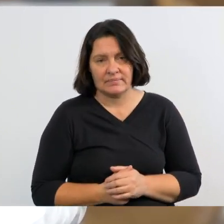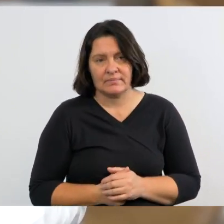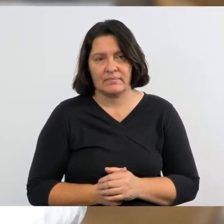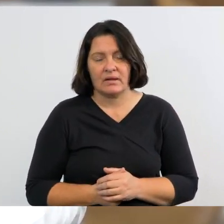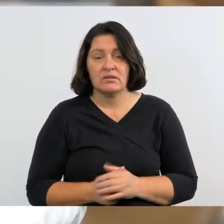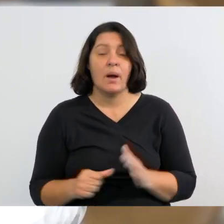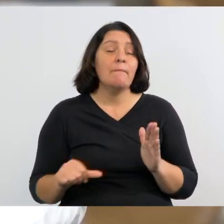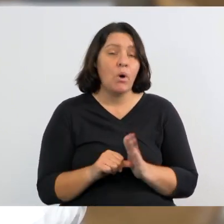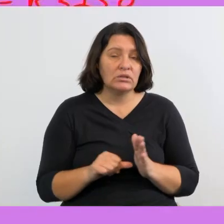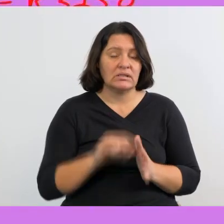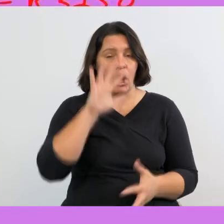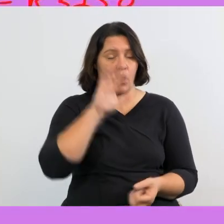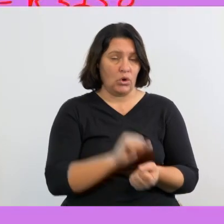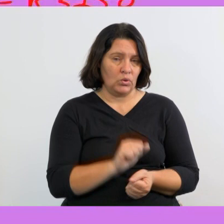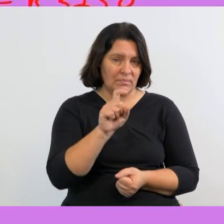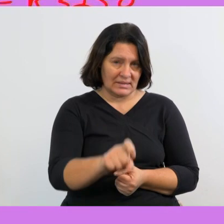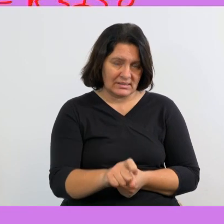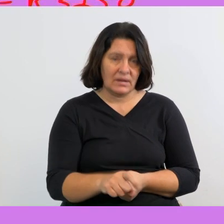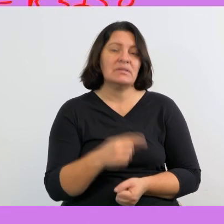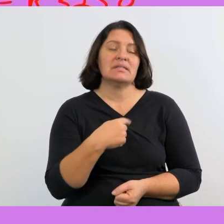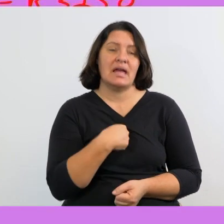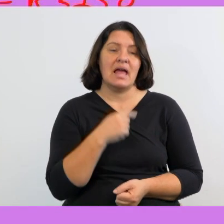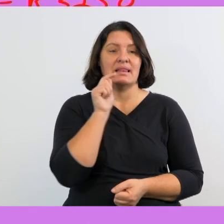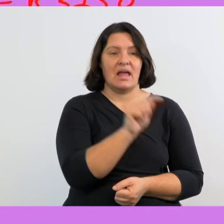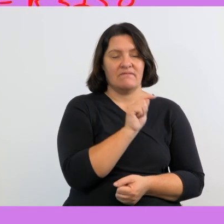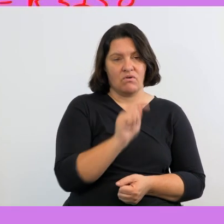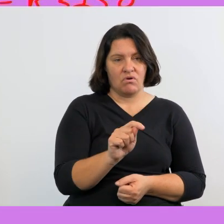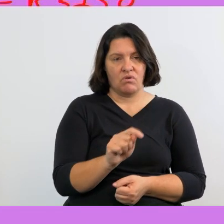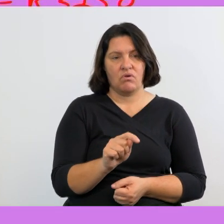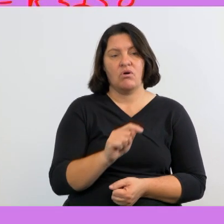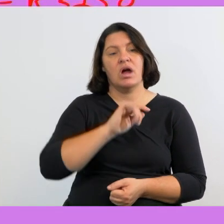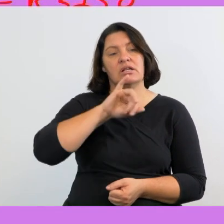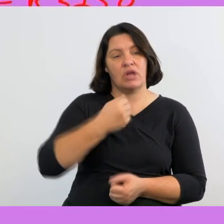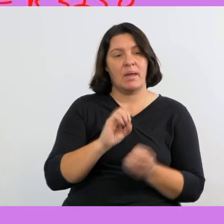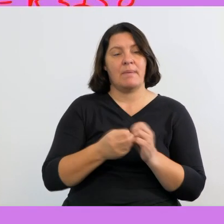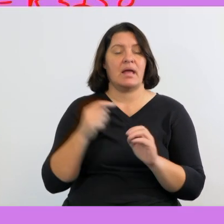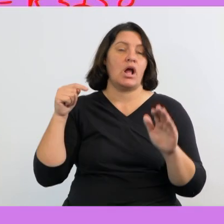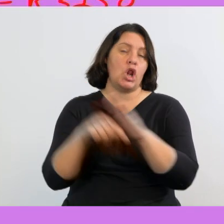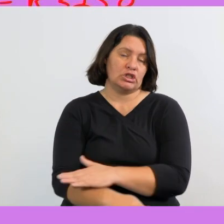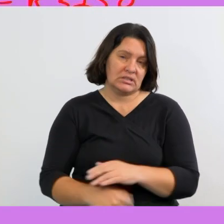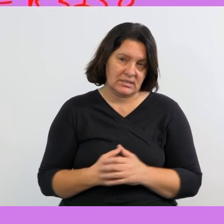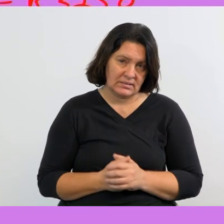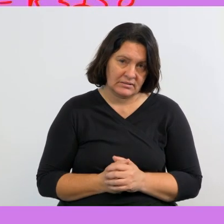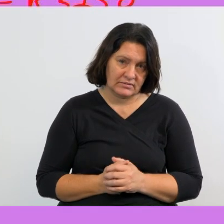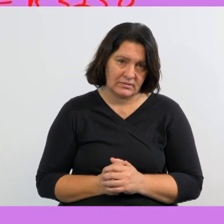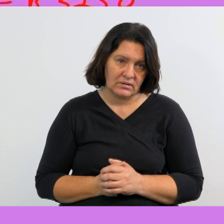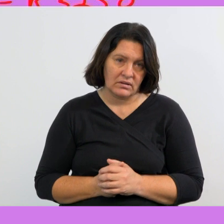important to conclude. So therefore, I'll indicate that Jamie is making a loss